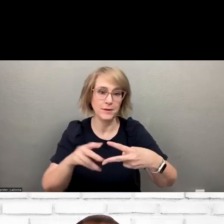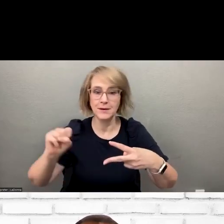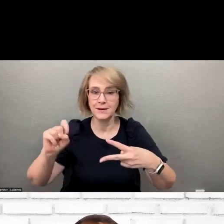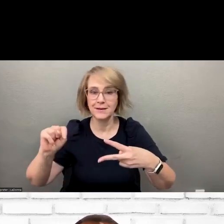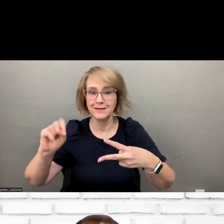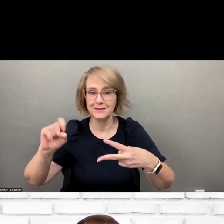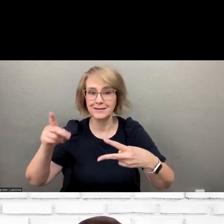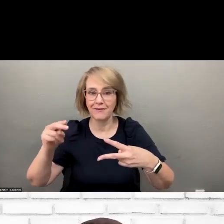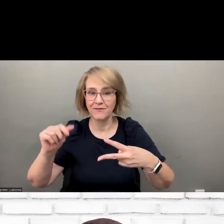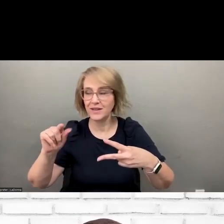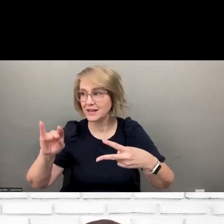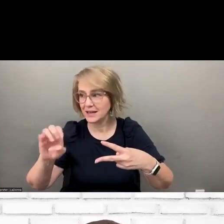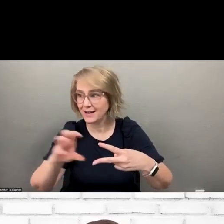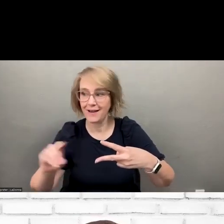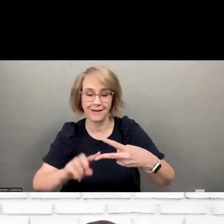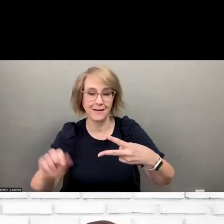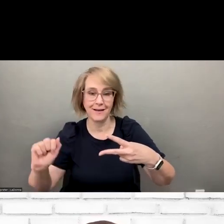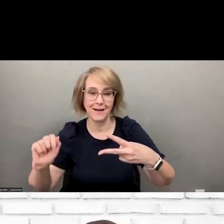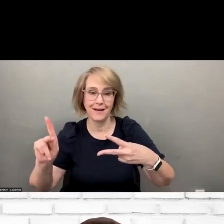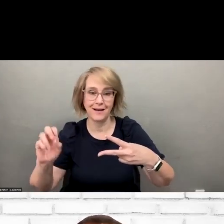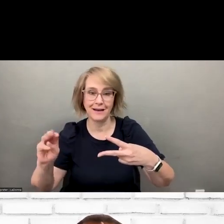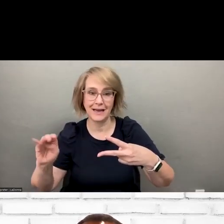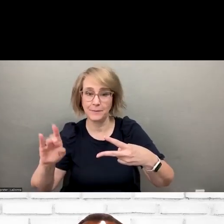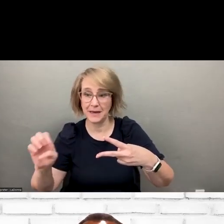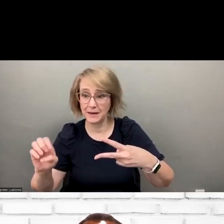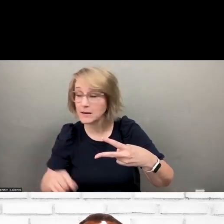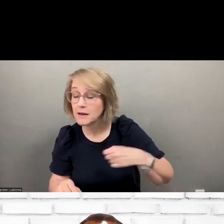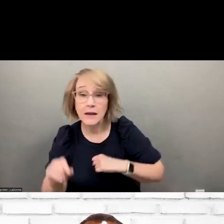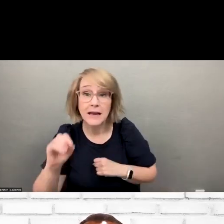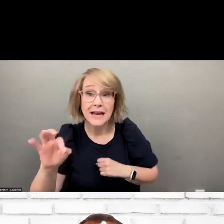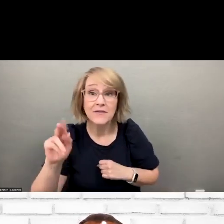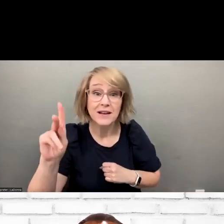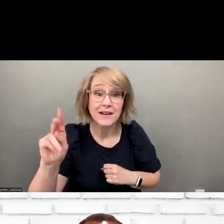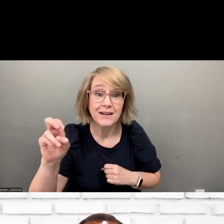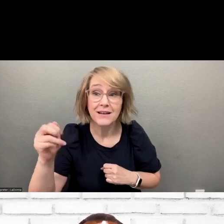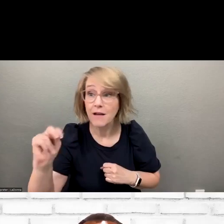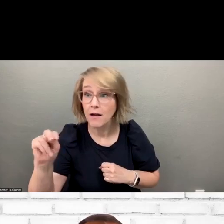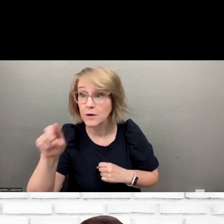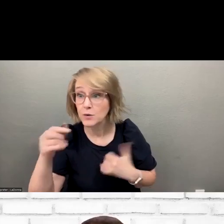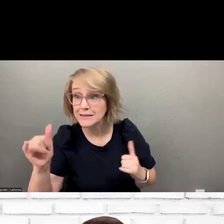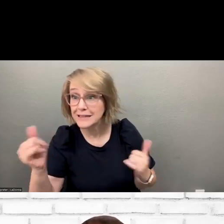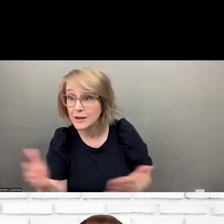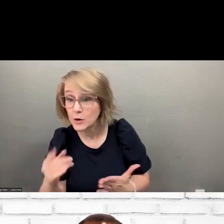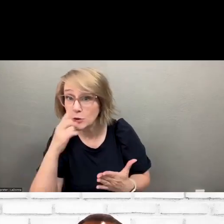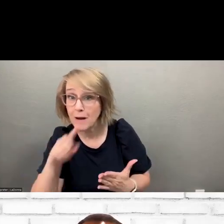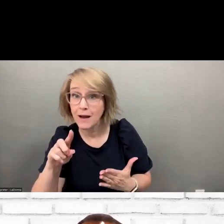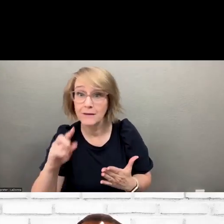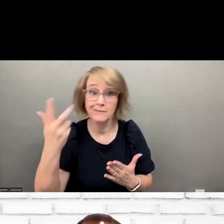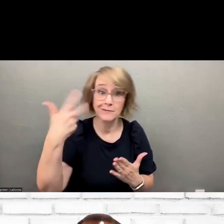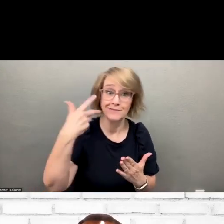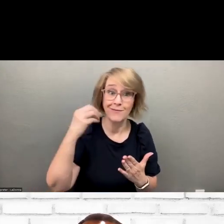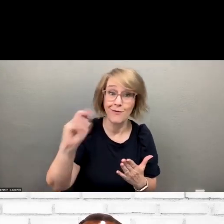Akimi. Actually, if you're still around, Keon, if I could have you come back on just for a moment,